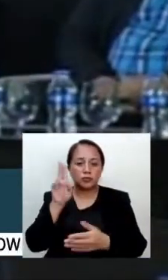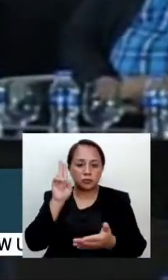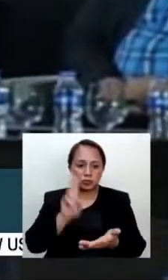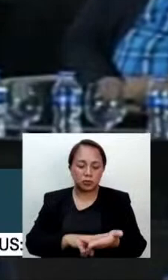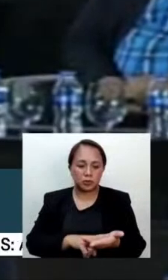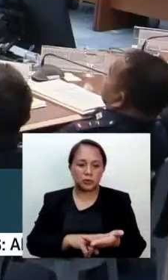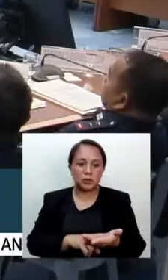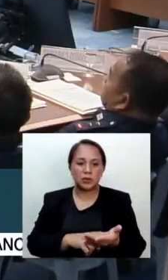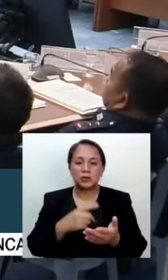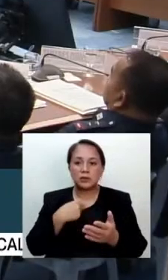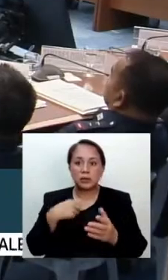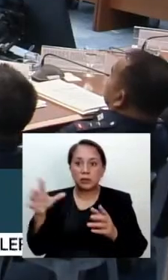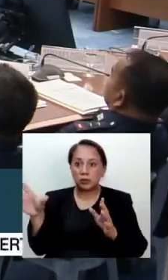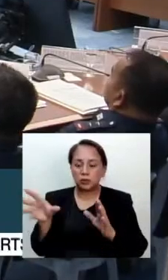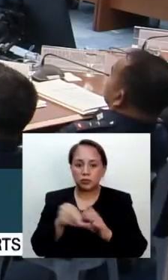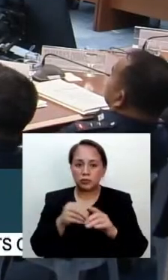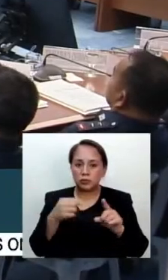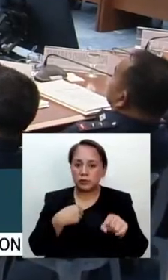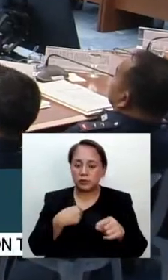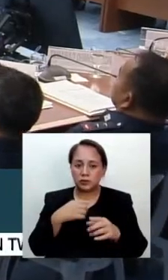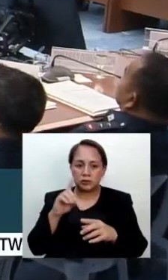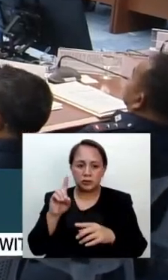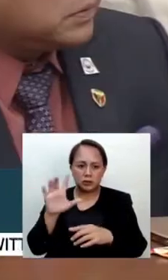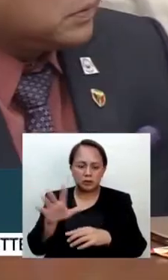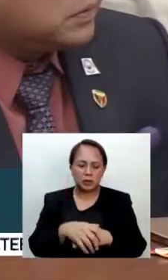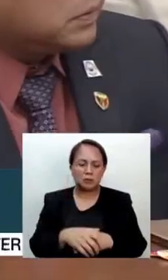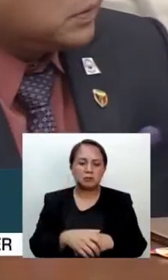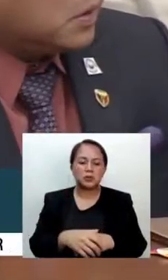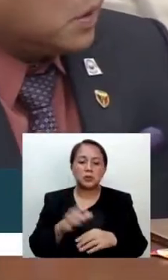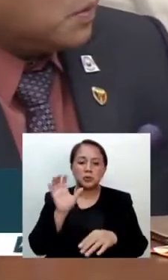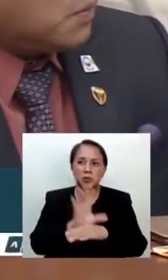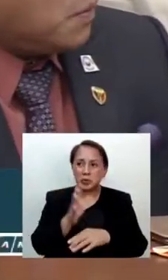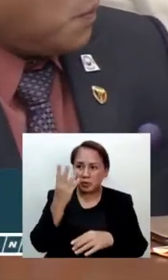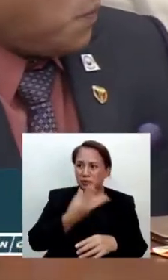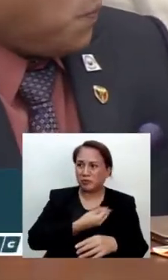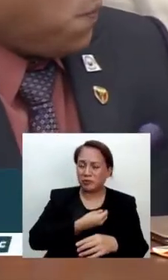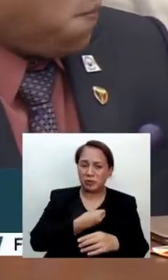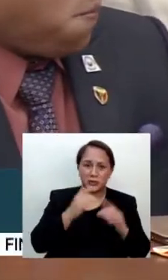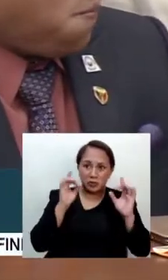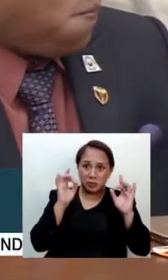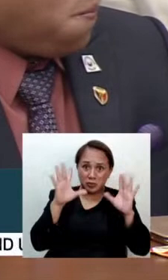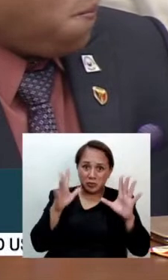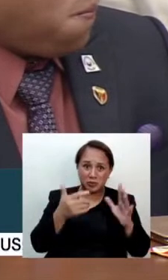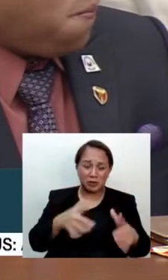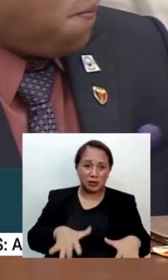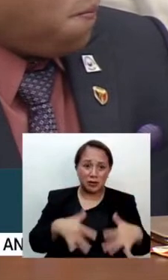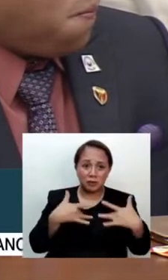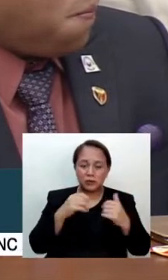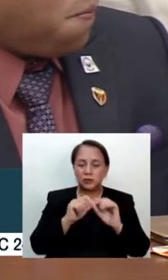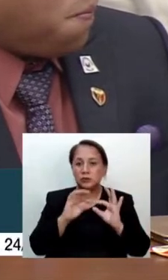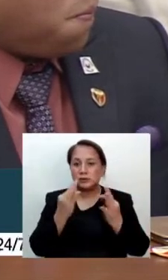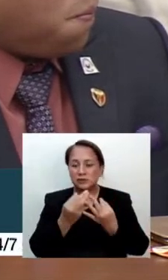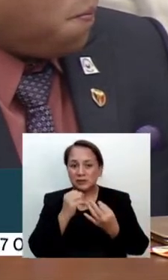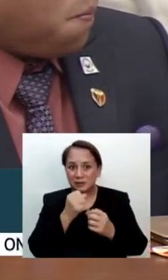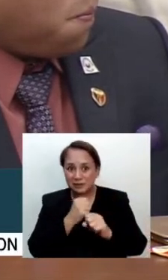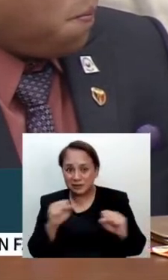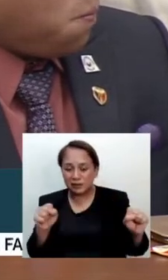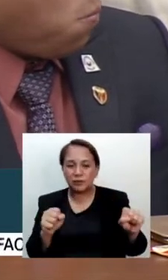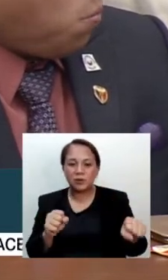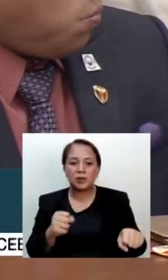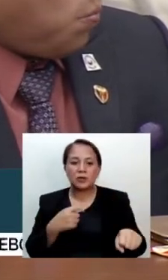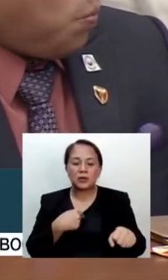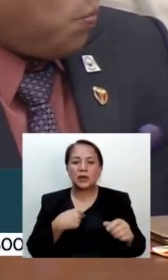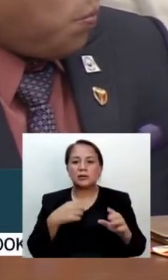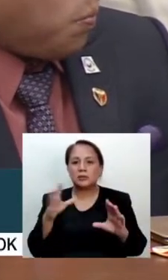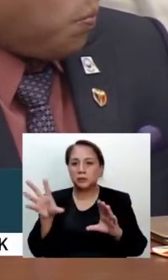implicating De Lima. Ragos said he was forced to sign out of fear for his life and his family's safety and because he was implicated in one of the drug